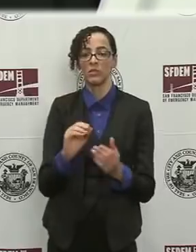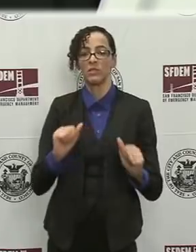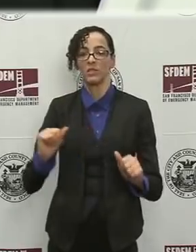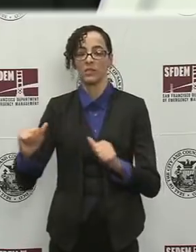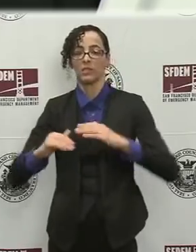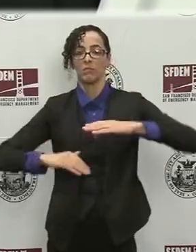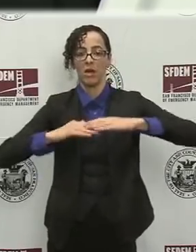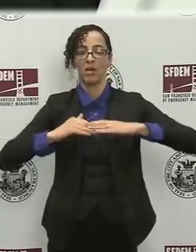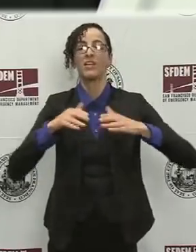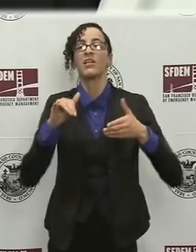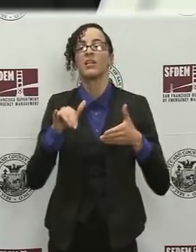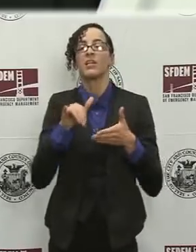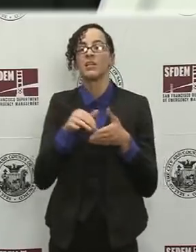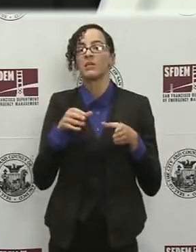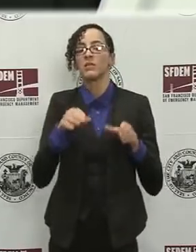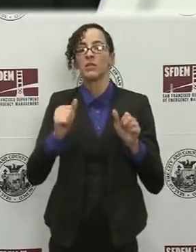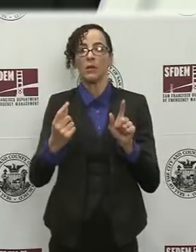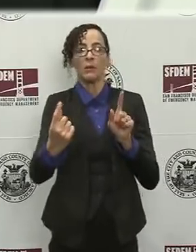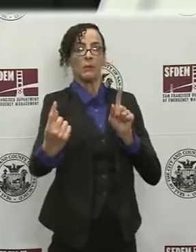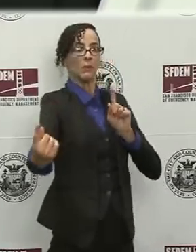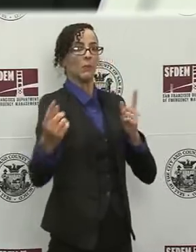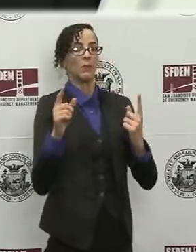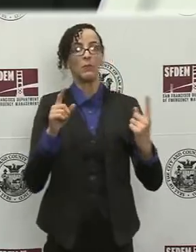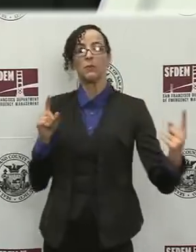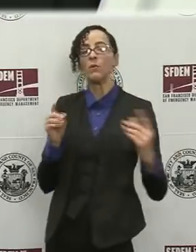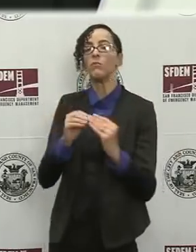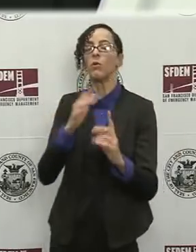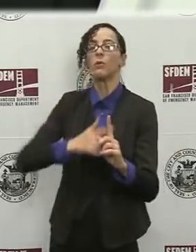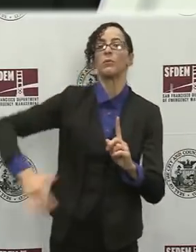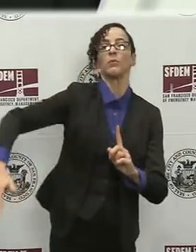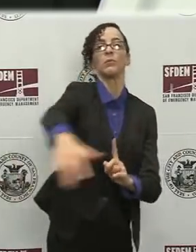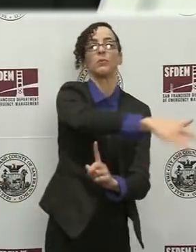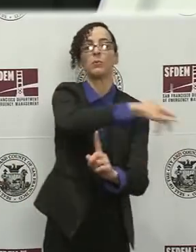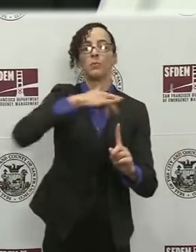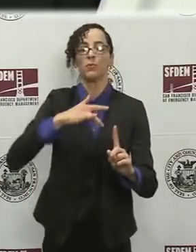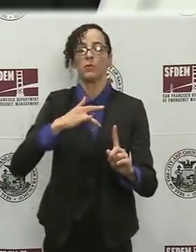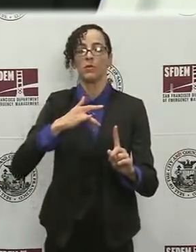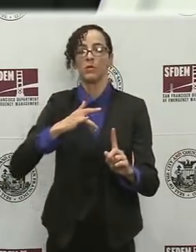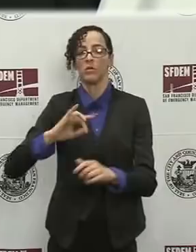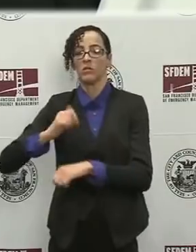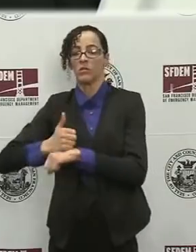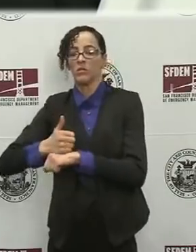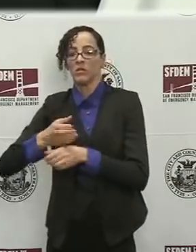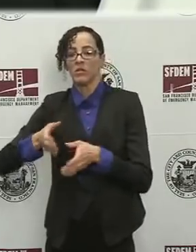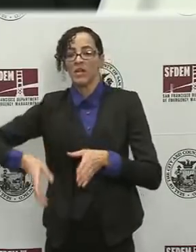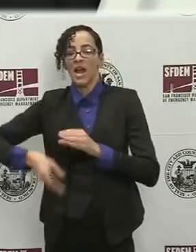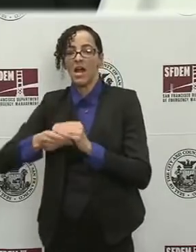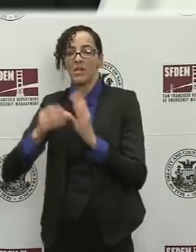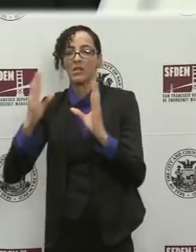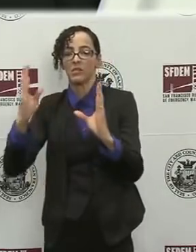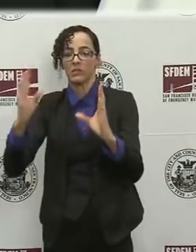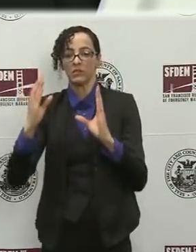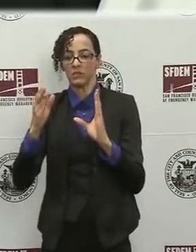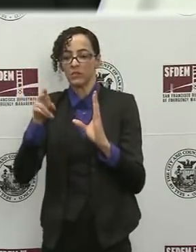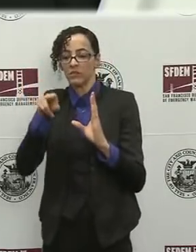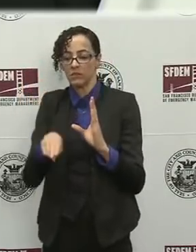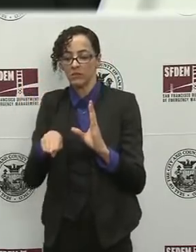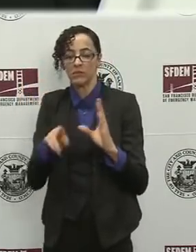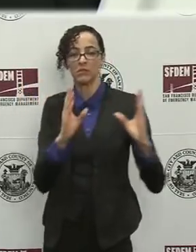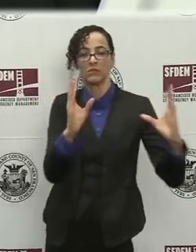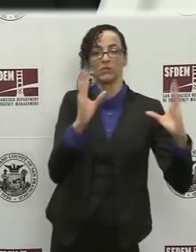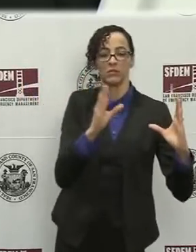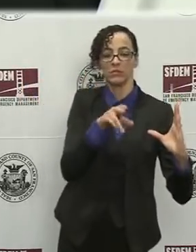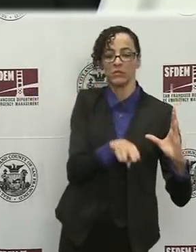to spread out even more, adding partitions, and a lot more. We already have